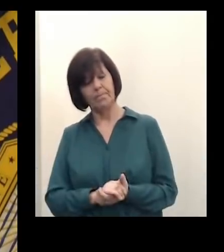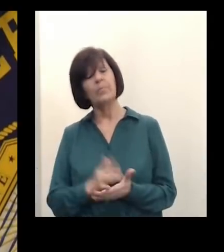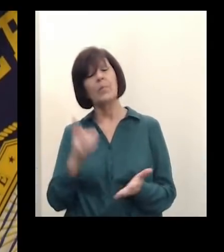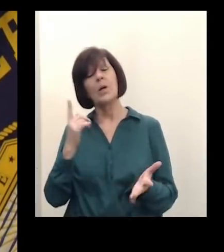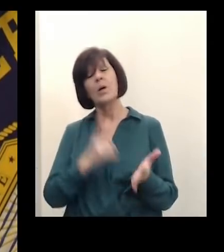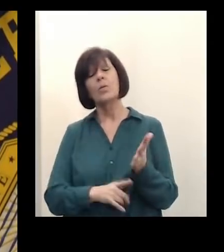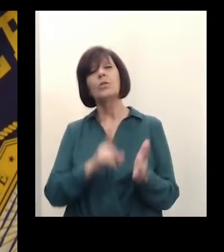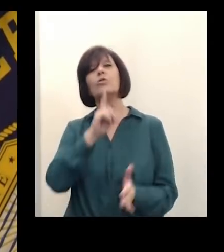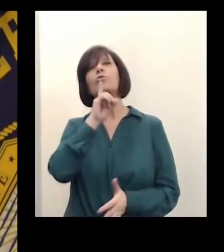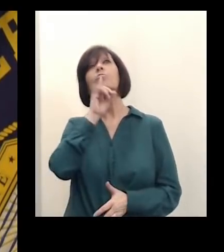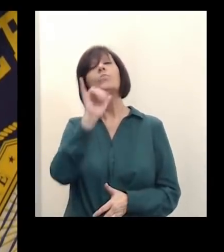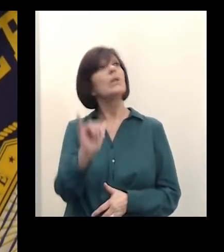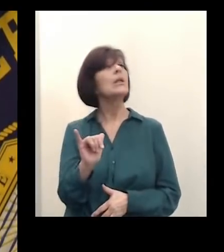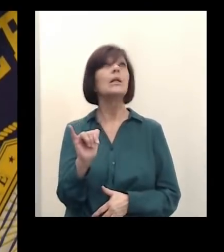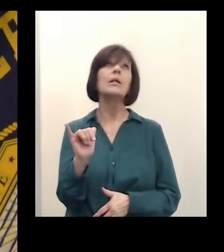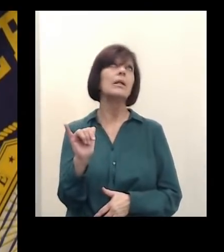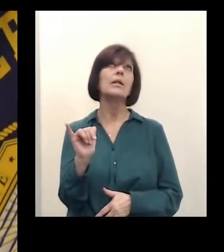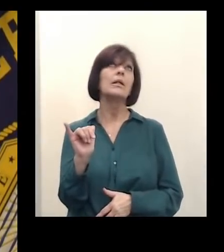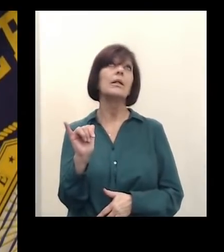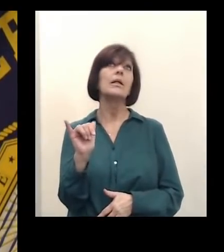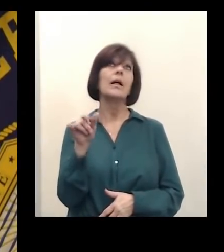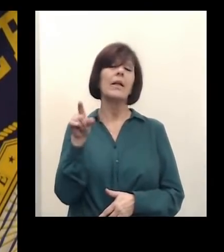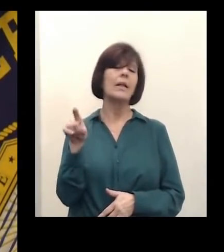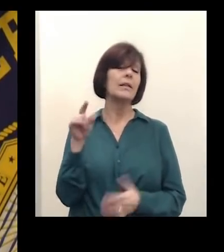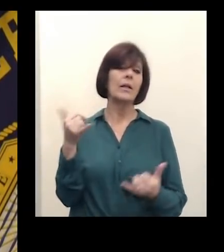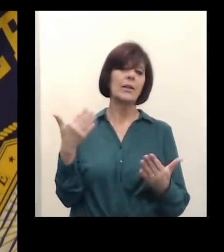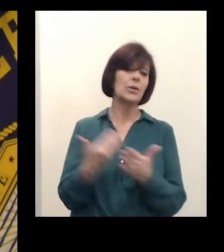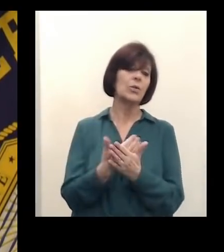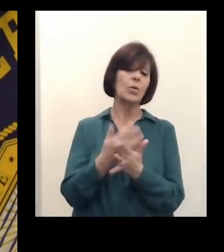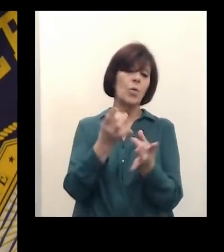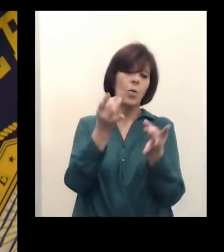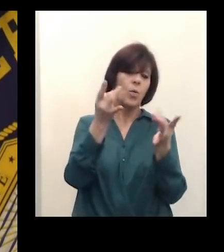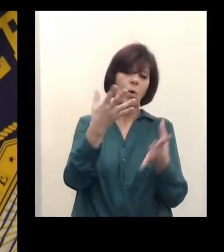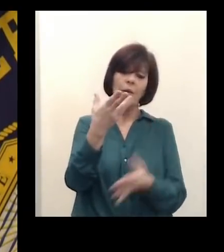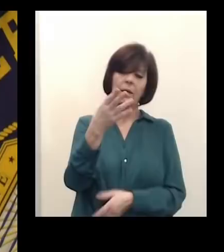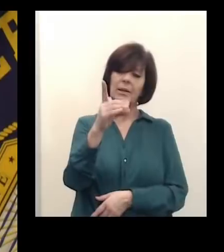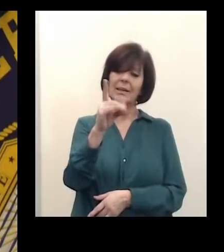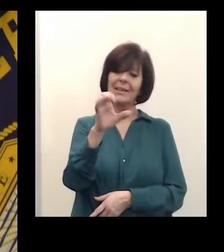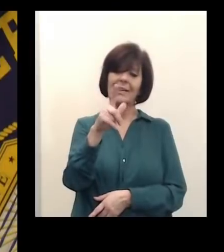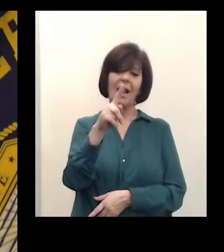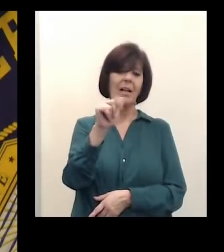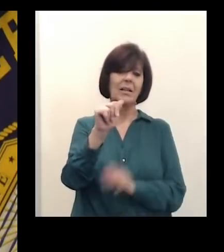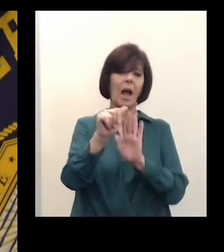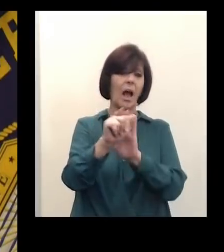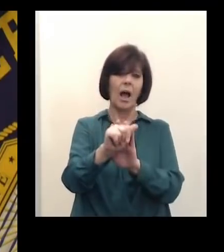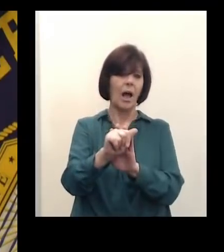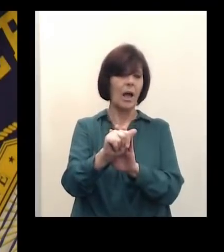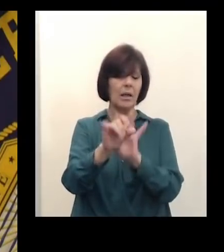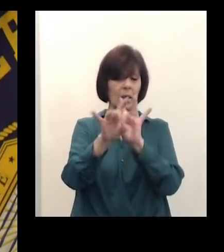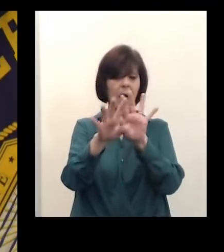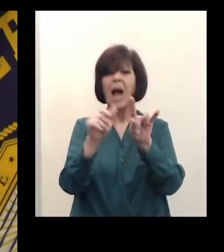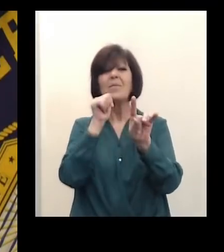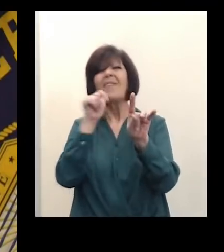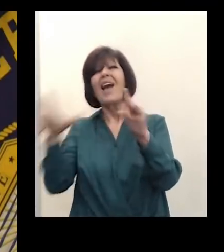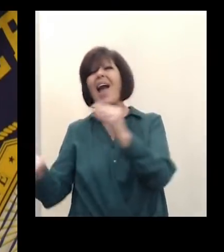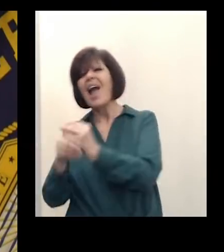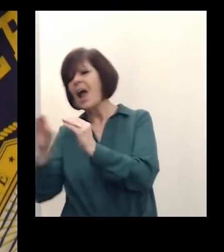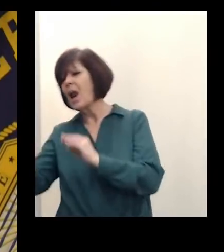a horrible variant, the Delta variant. We're not even talking about Omicron. We're just talking about